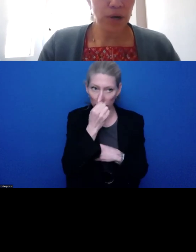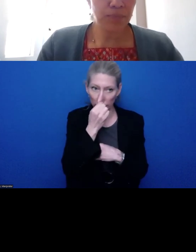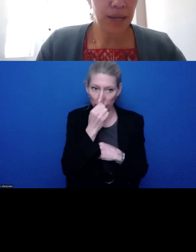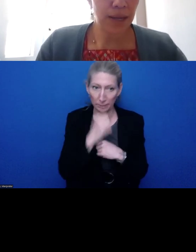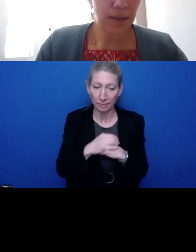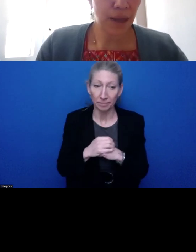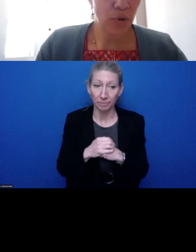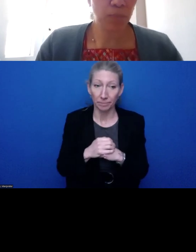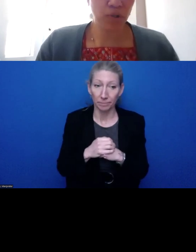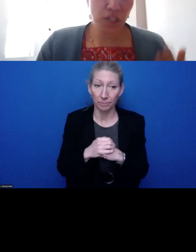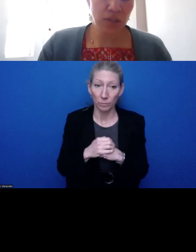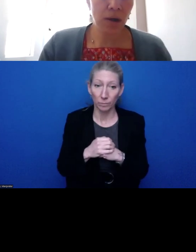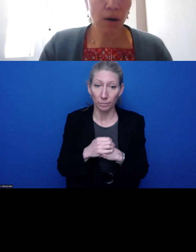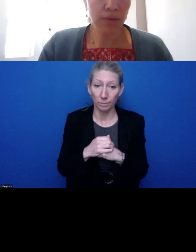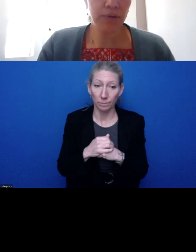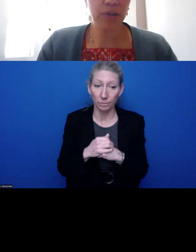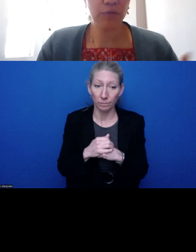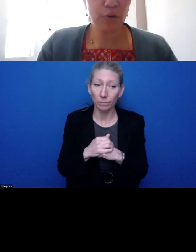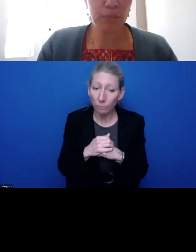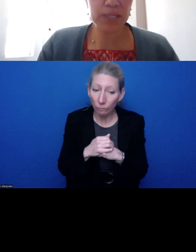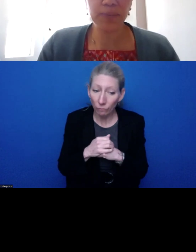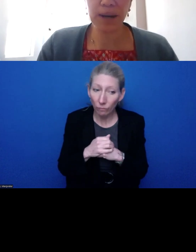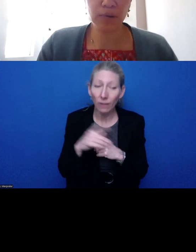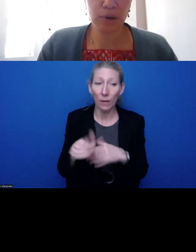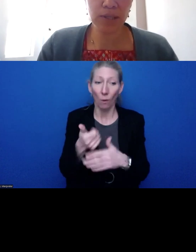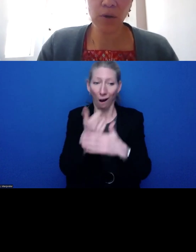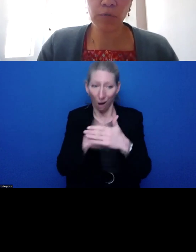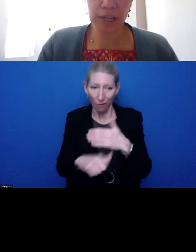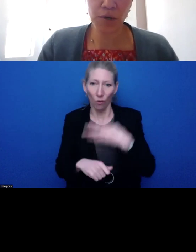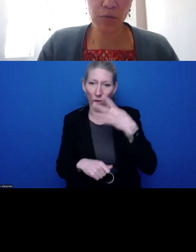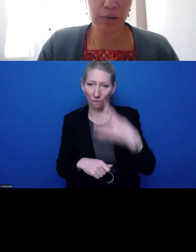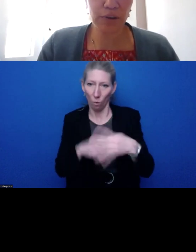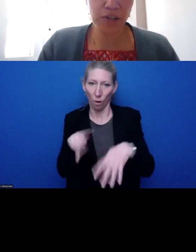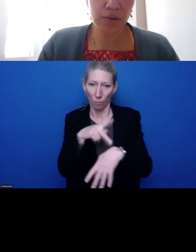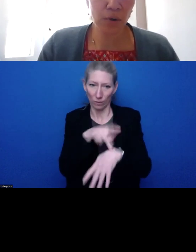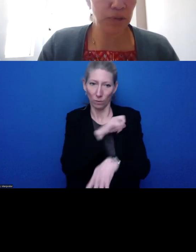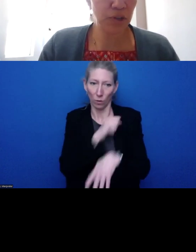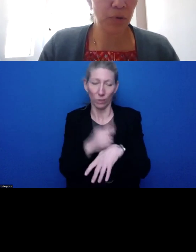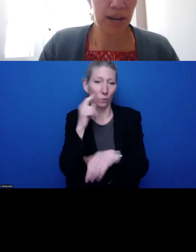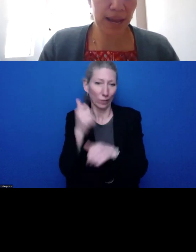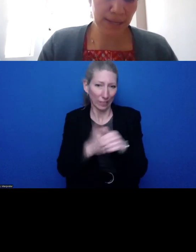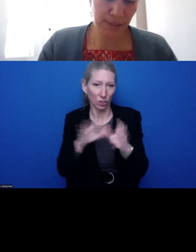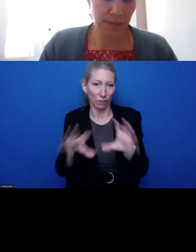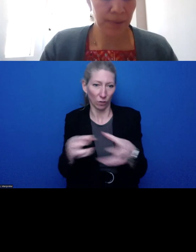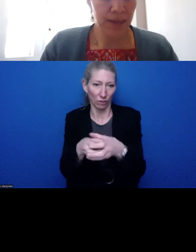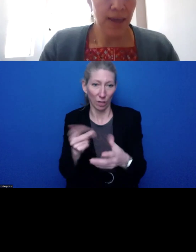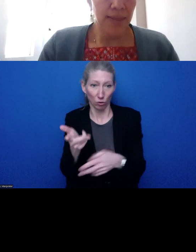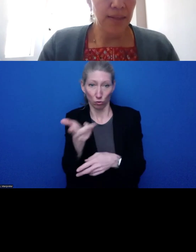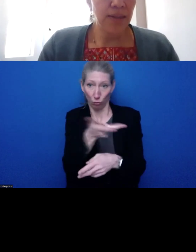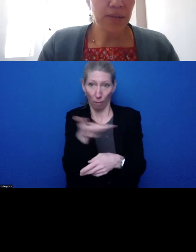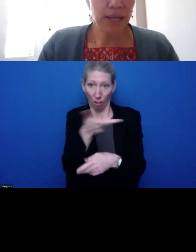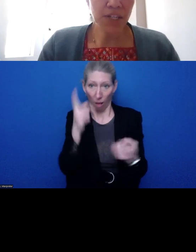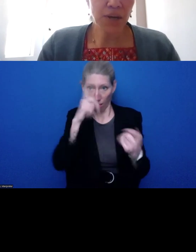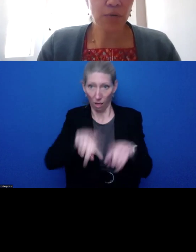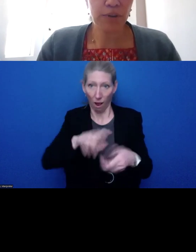They were positioned under the 4 principal authorities of each confederation of the Triple Alliance.